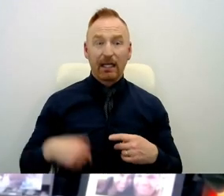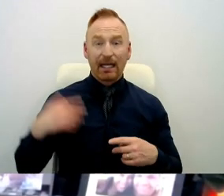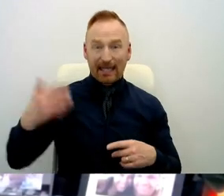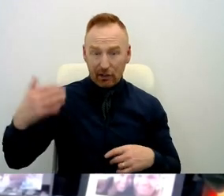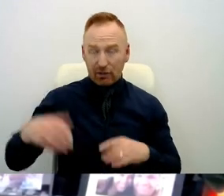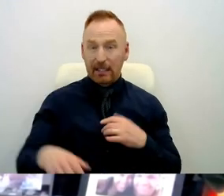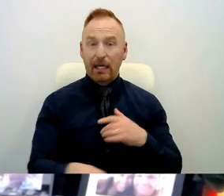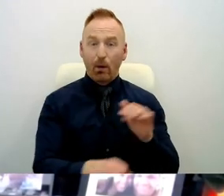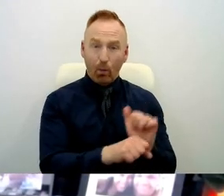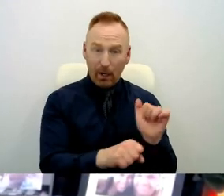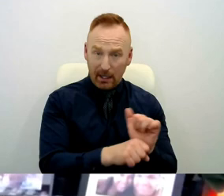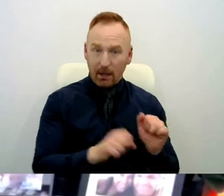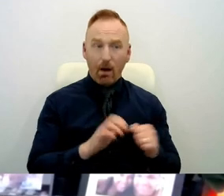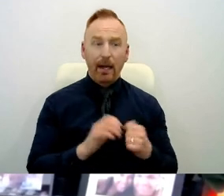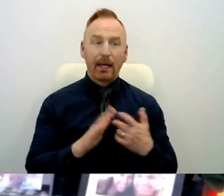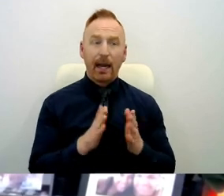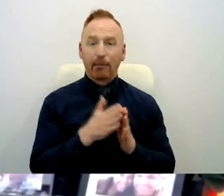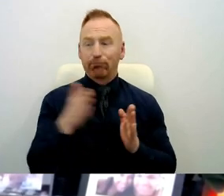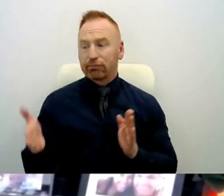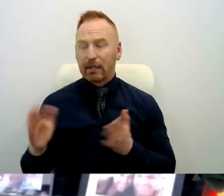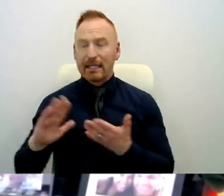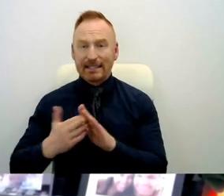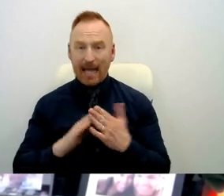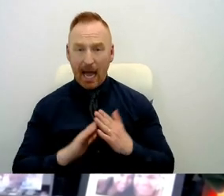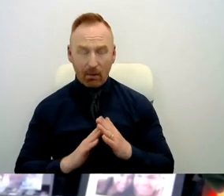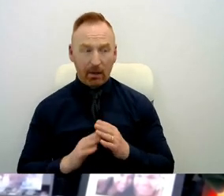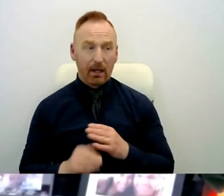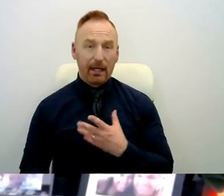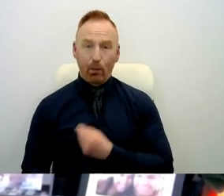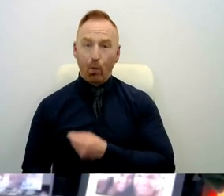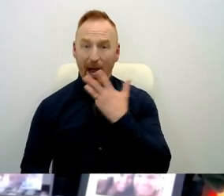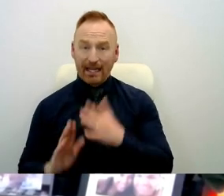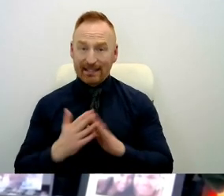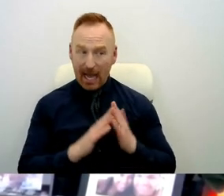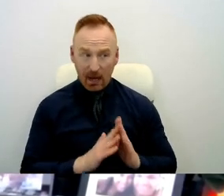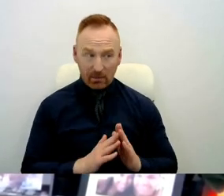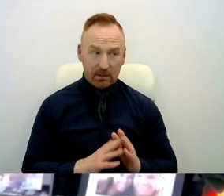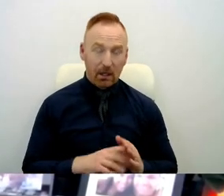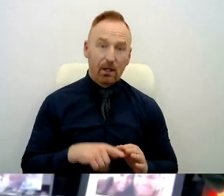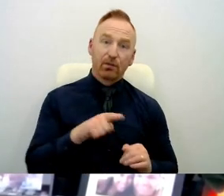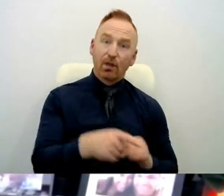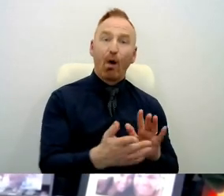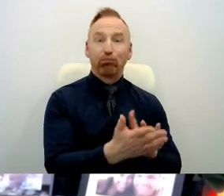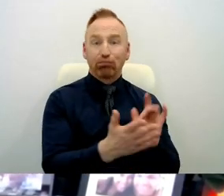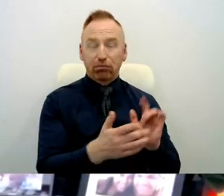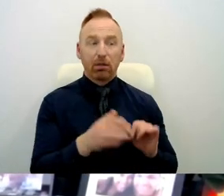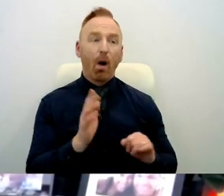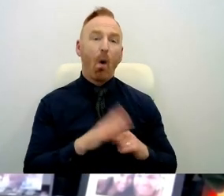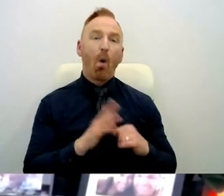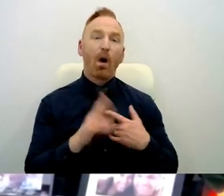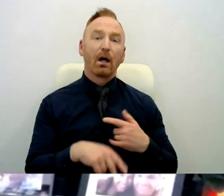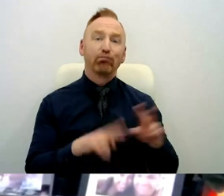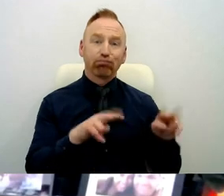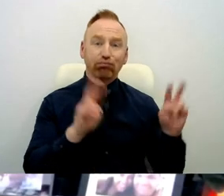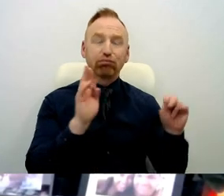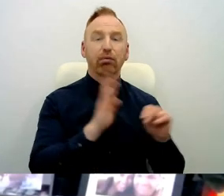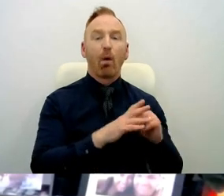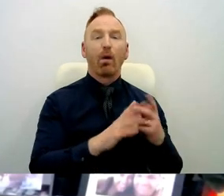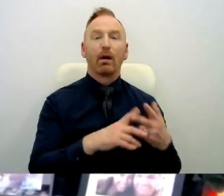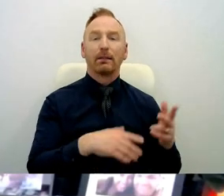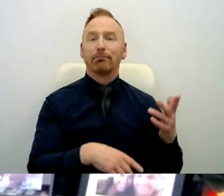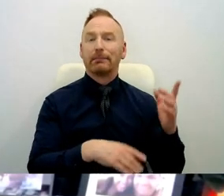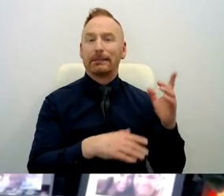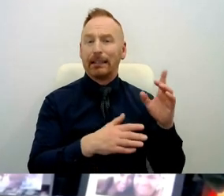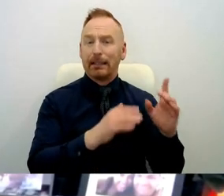laboring jobs in neighboring white towns. So they were then, again, became vulnerable to exploitation and discrimination in employment